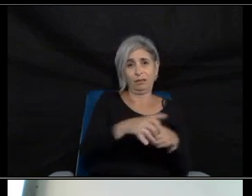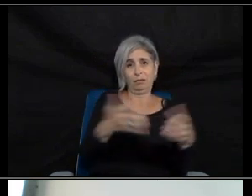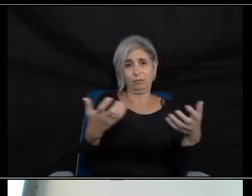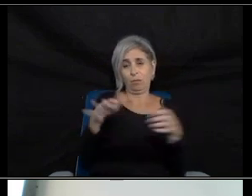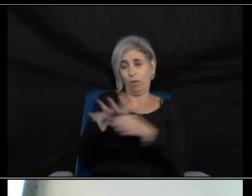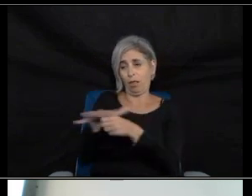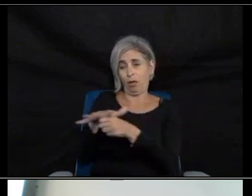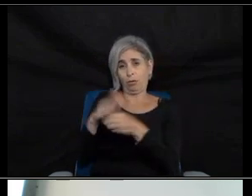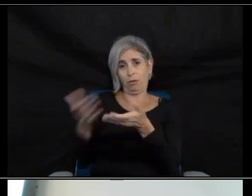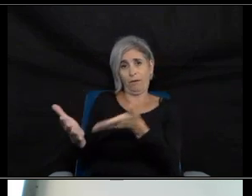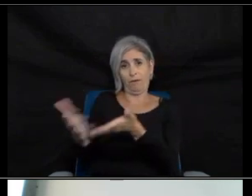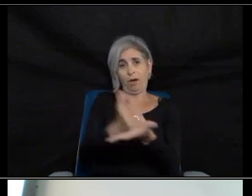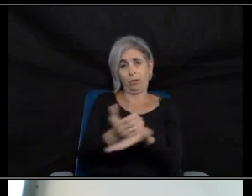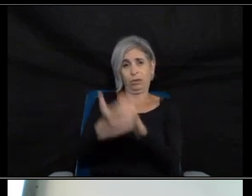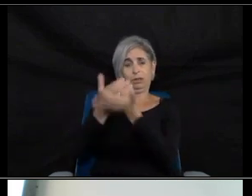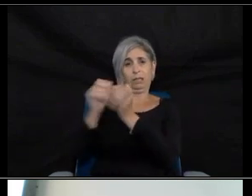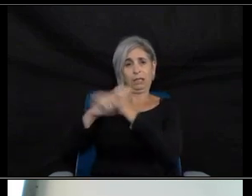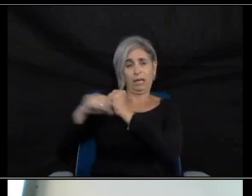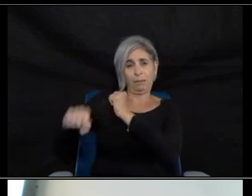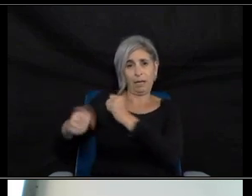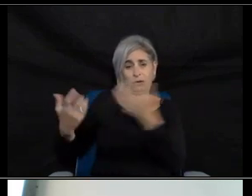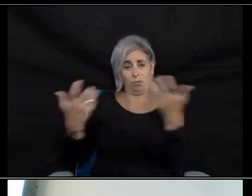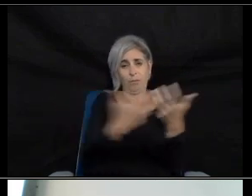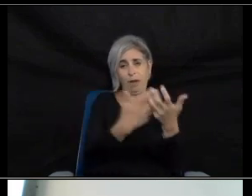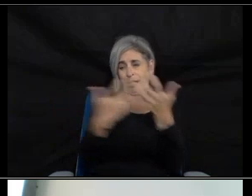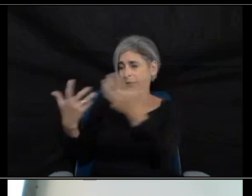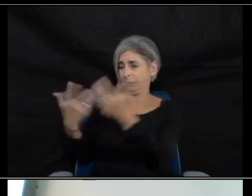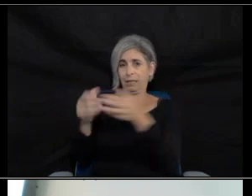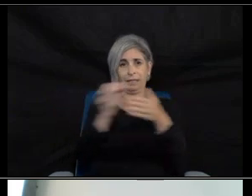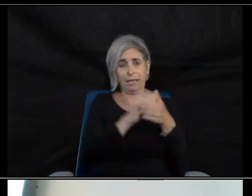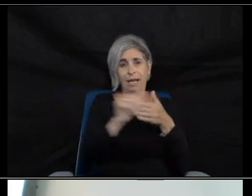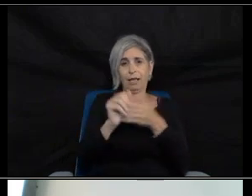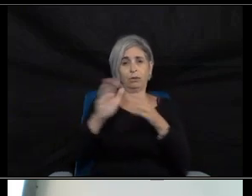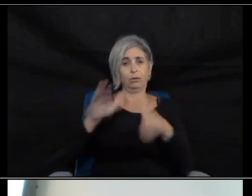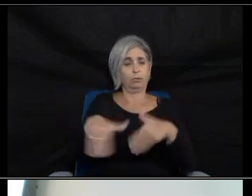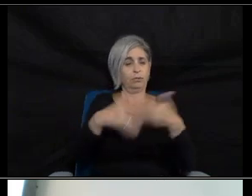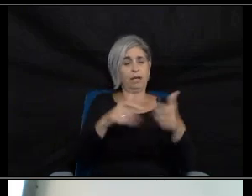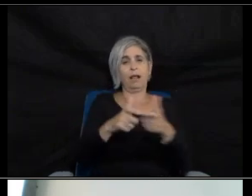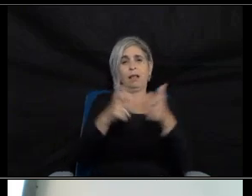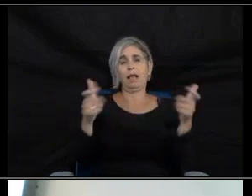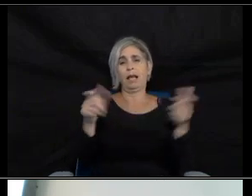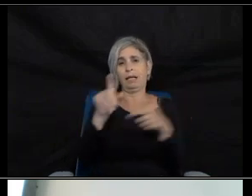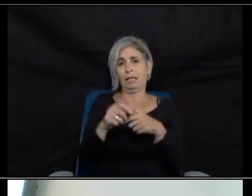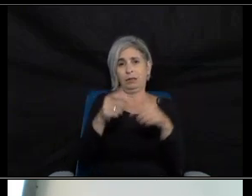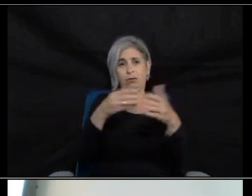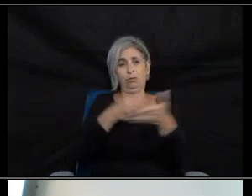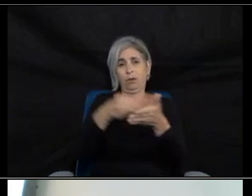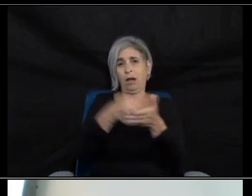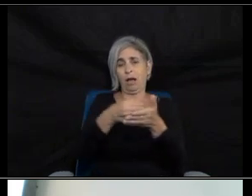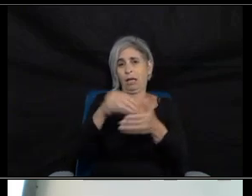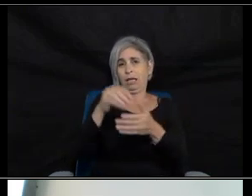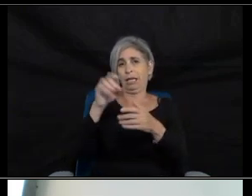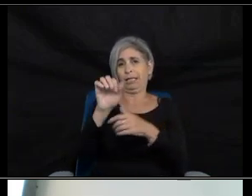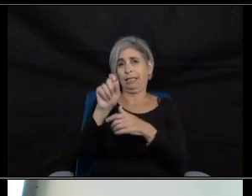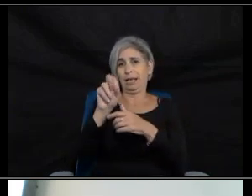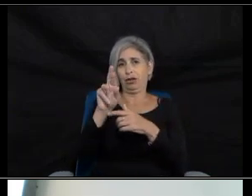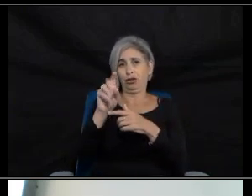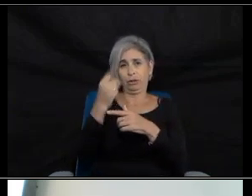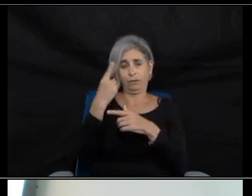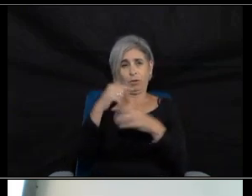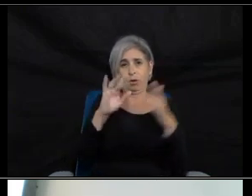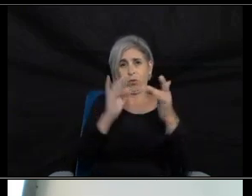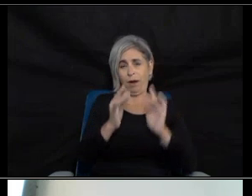local fundraising campaign to the city to match these dollars, will provide much-needed funds to purchase Wi-Fi extenders for Boynton Beach residents and students